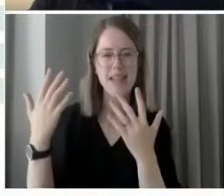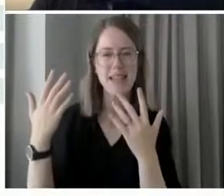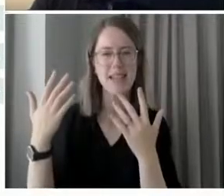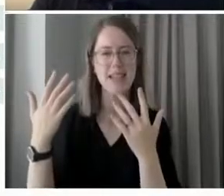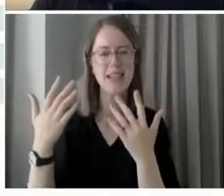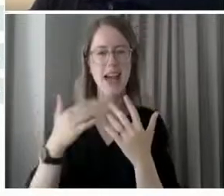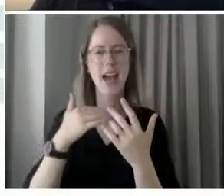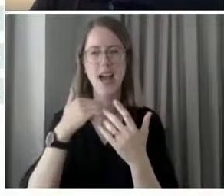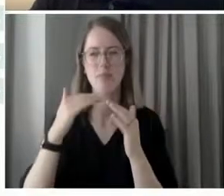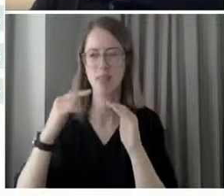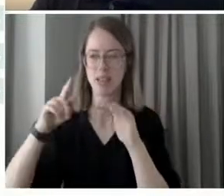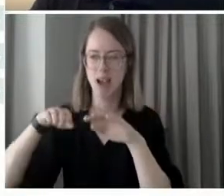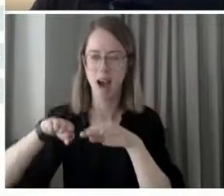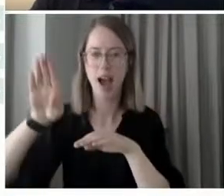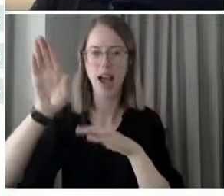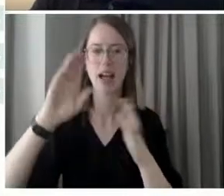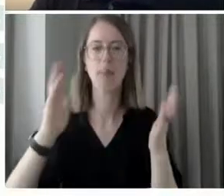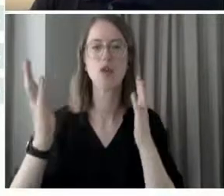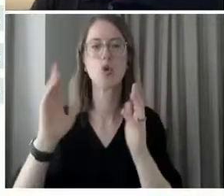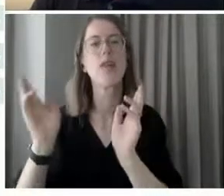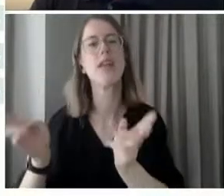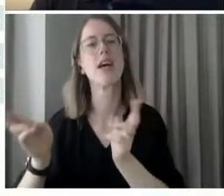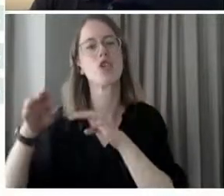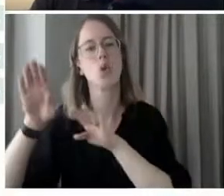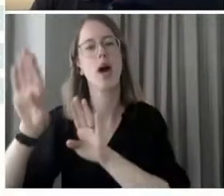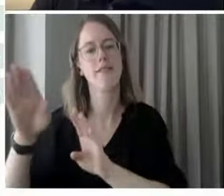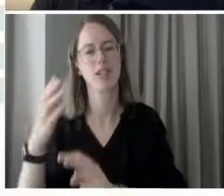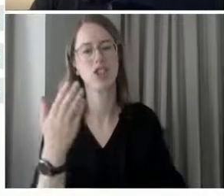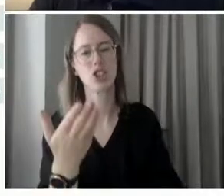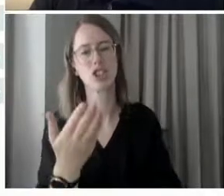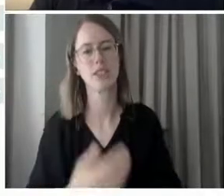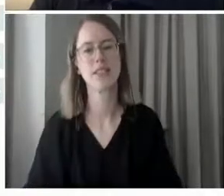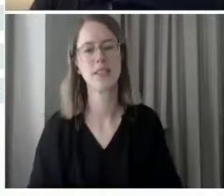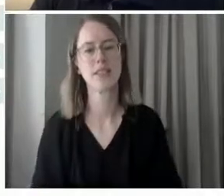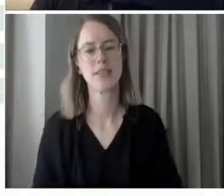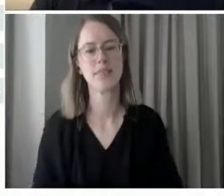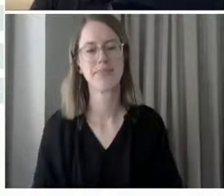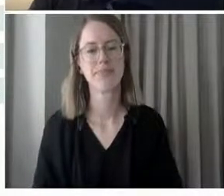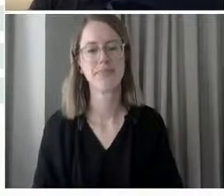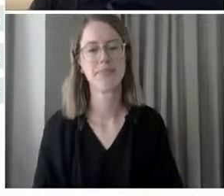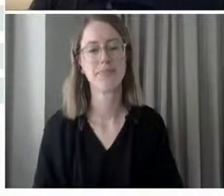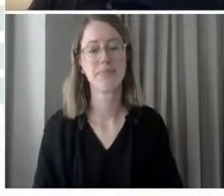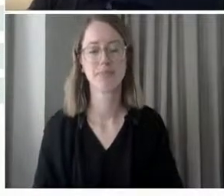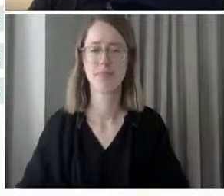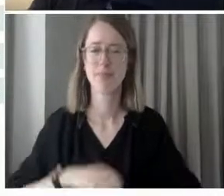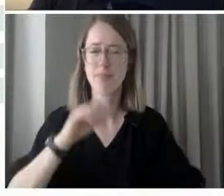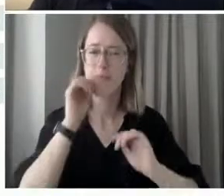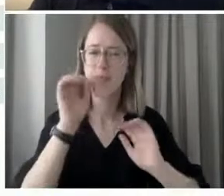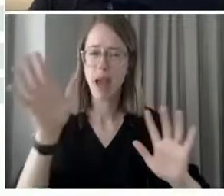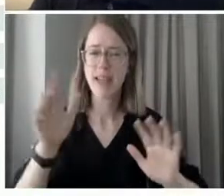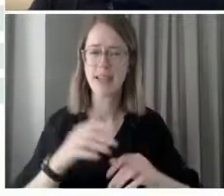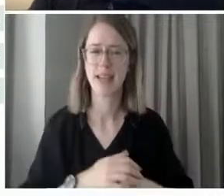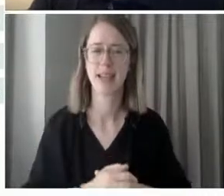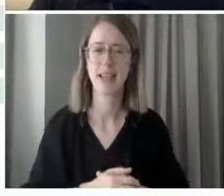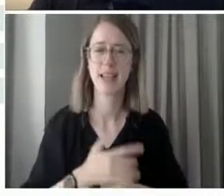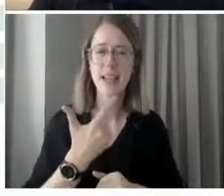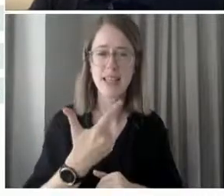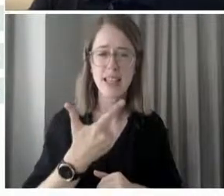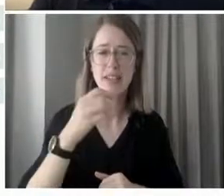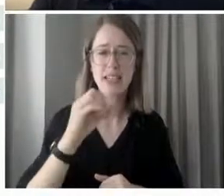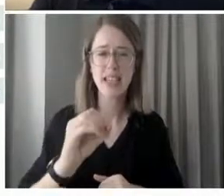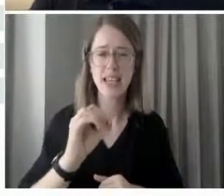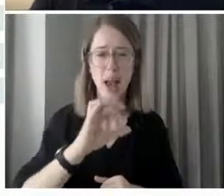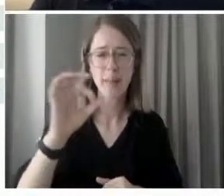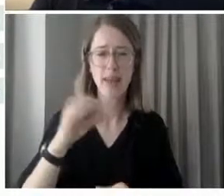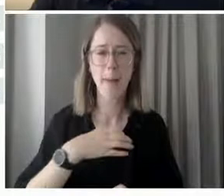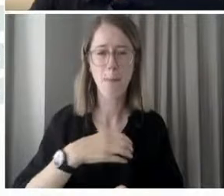how much higher they are percentage points than the rest of the market. This is astonishing. They're 70% more likely